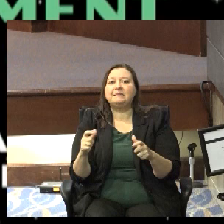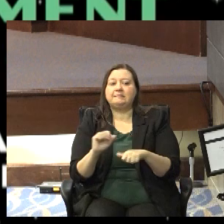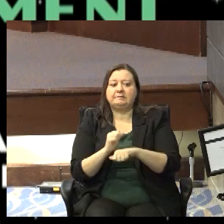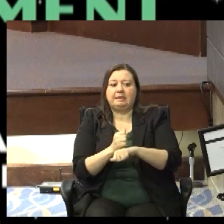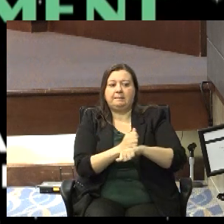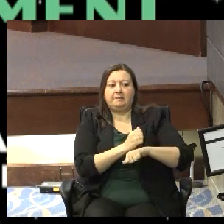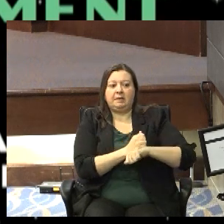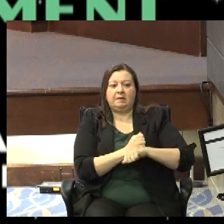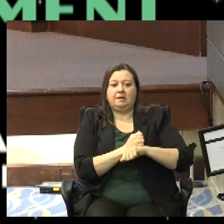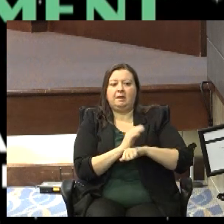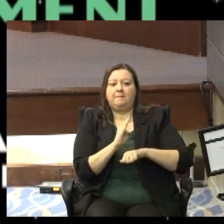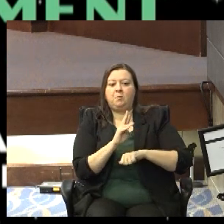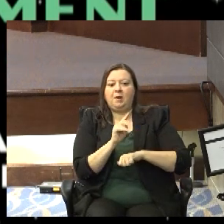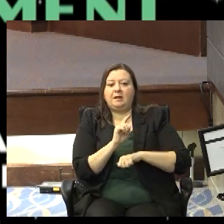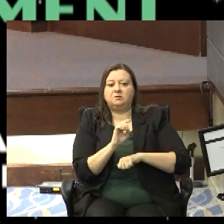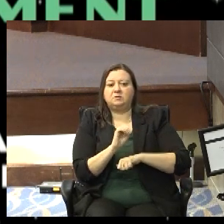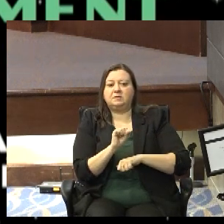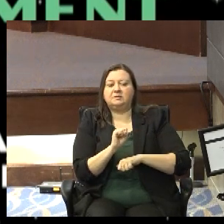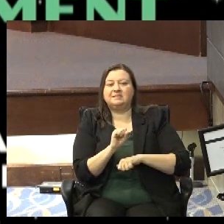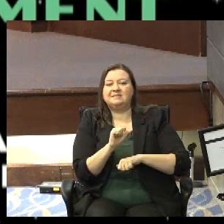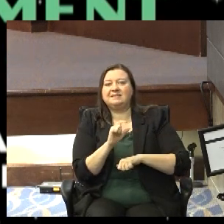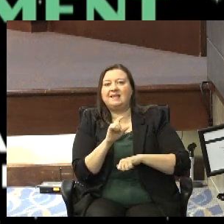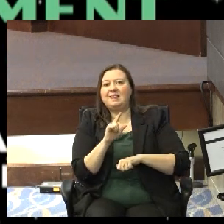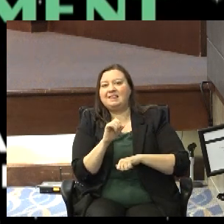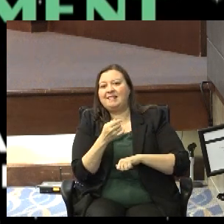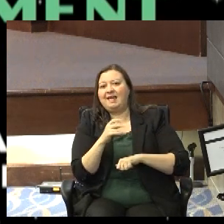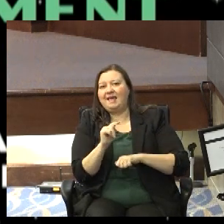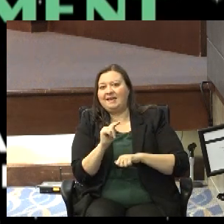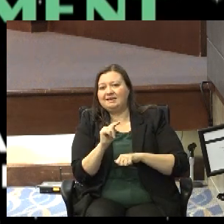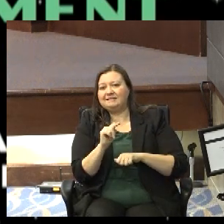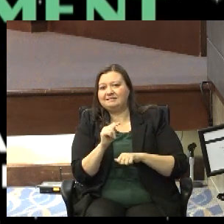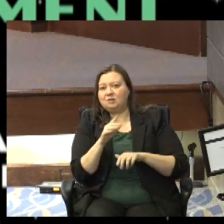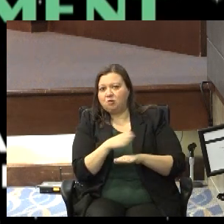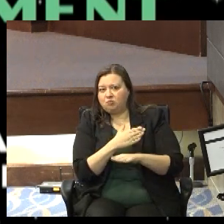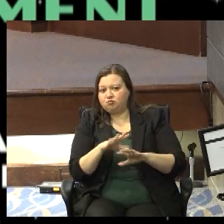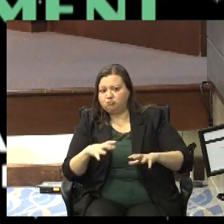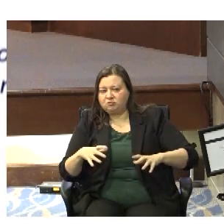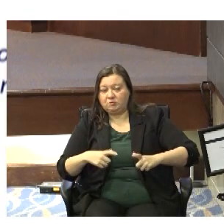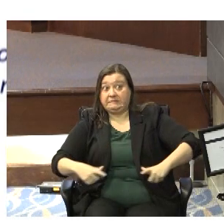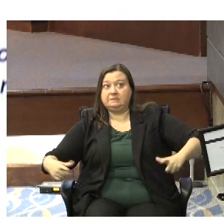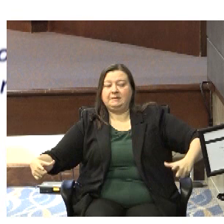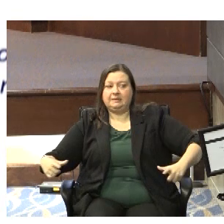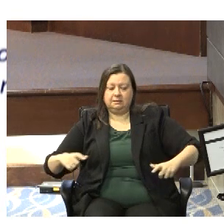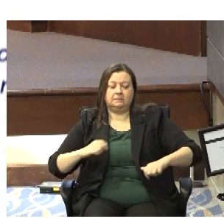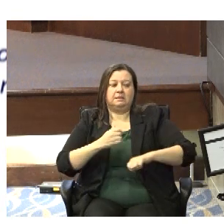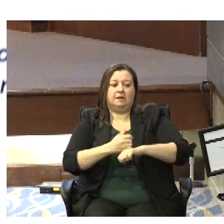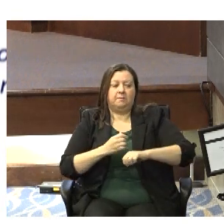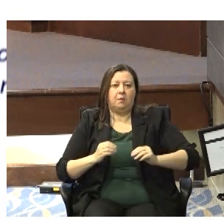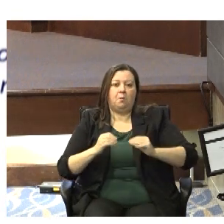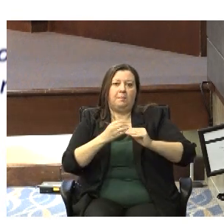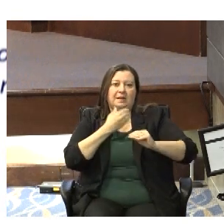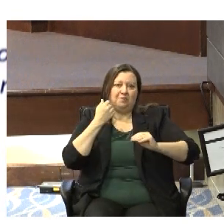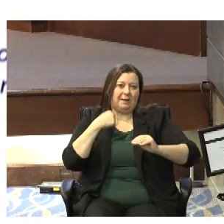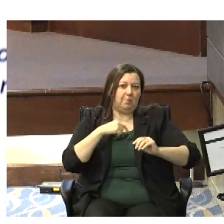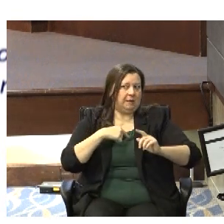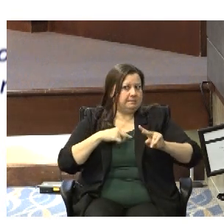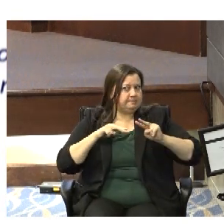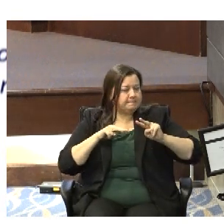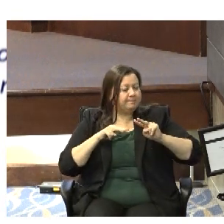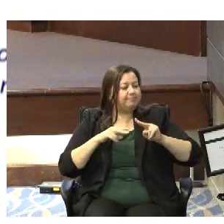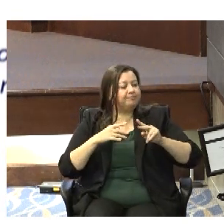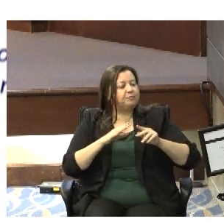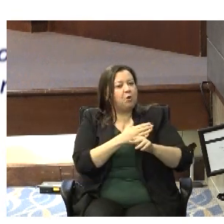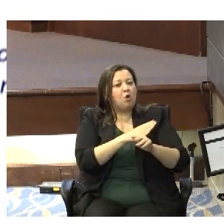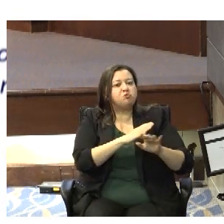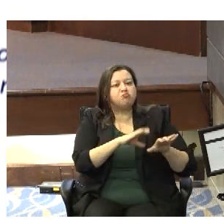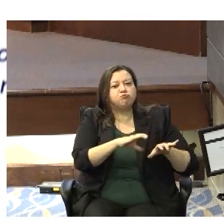End of Spring, or Brazos Lights concert footprint. So we're looking forward to that lineup as well. I will mention